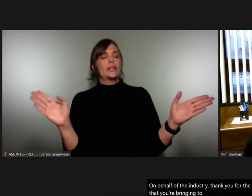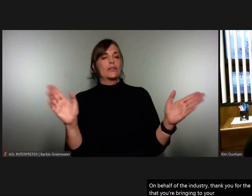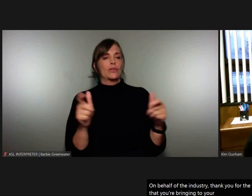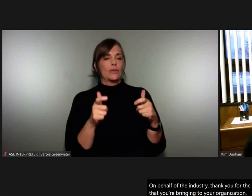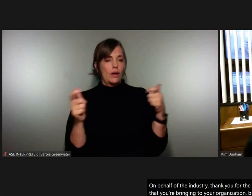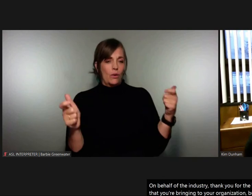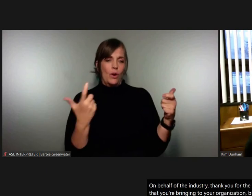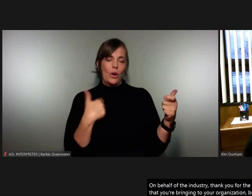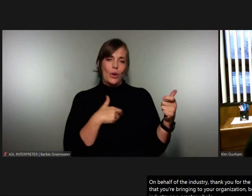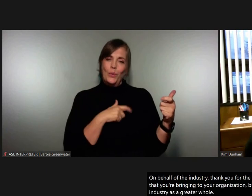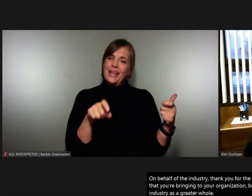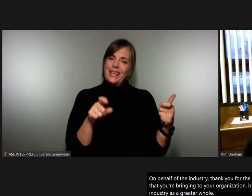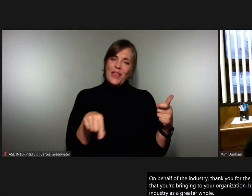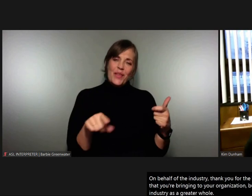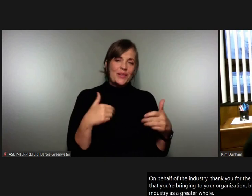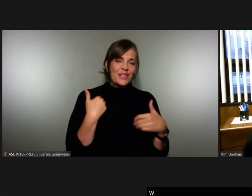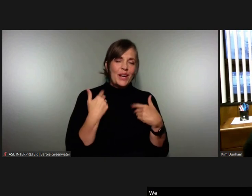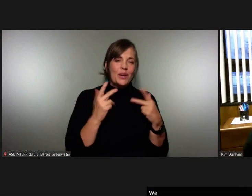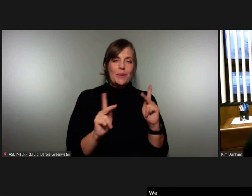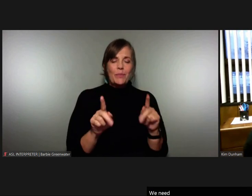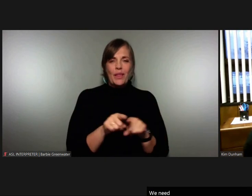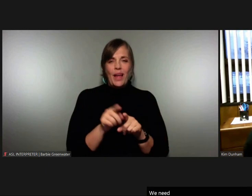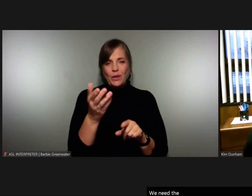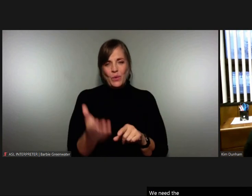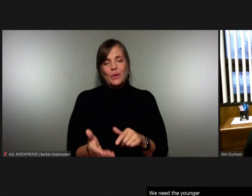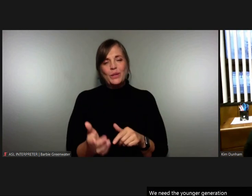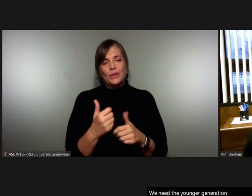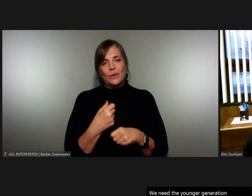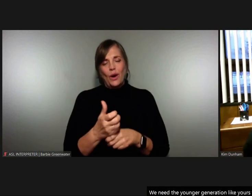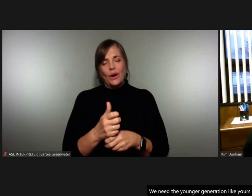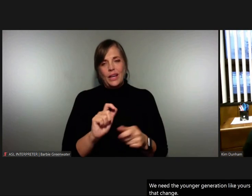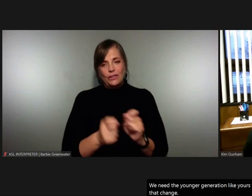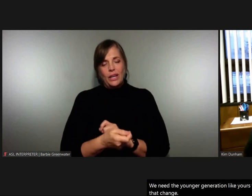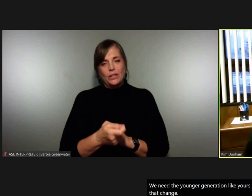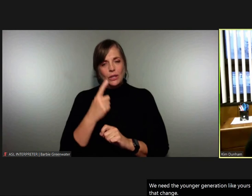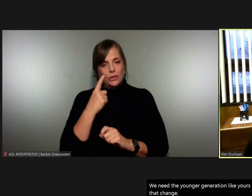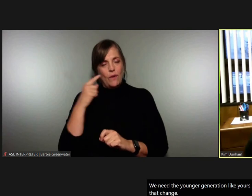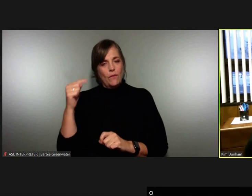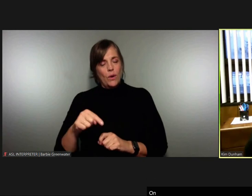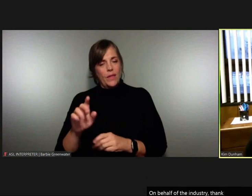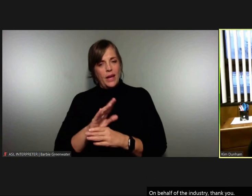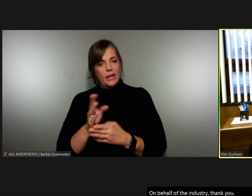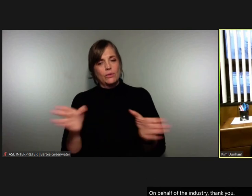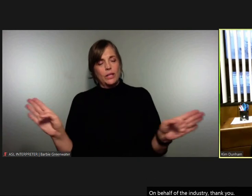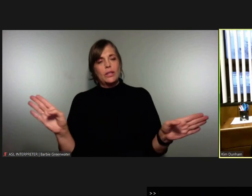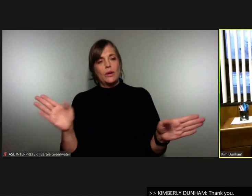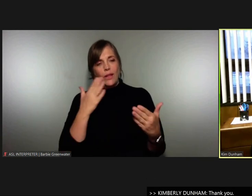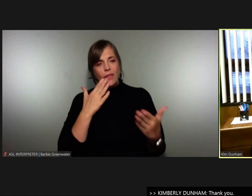need the younger generation like yours to drive that change. So on behalf of the industry, thank you. Thank you so